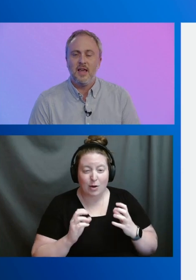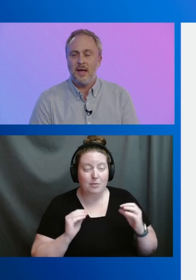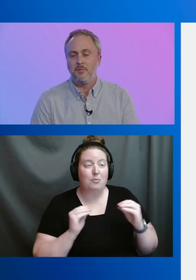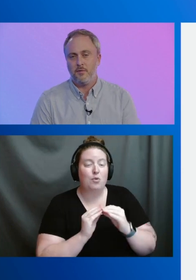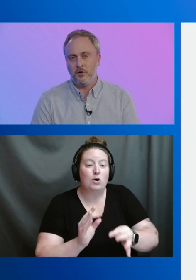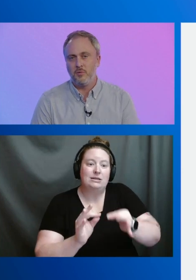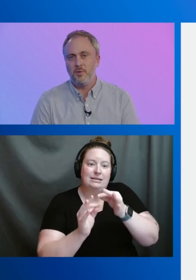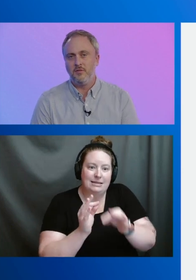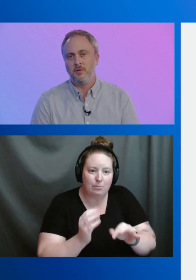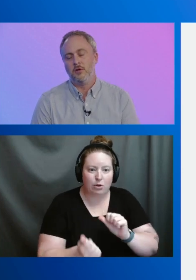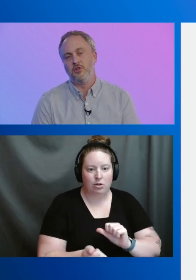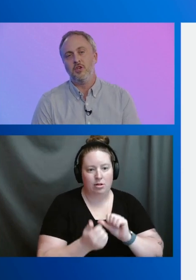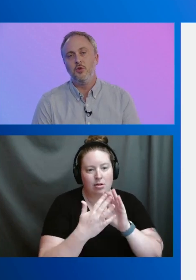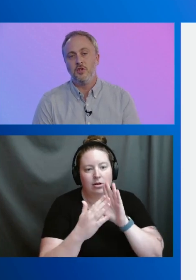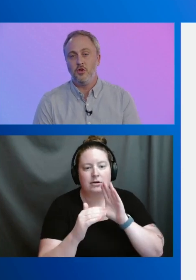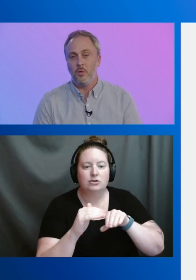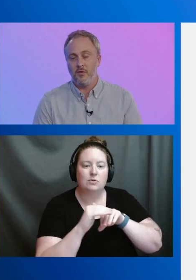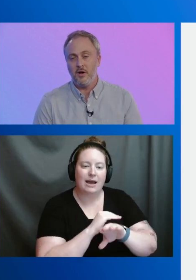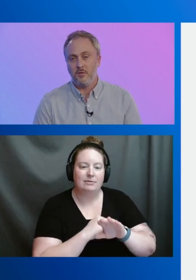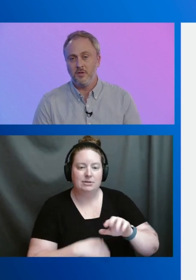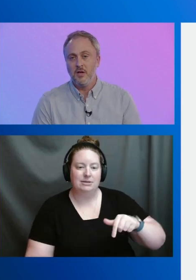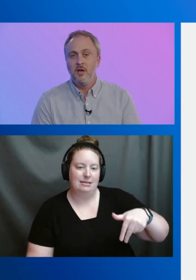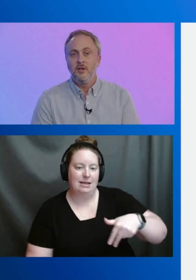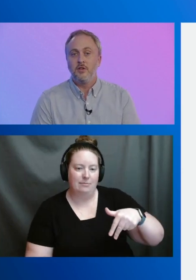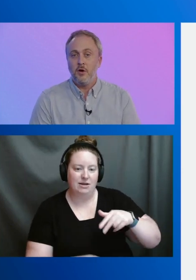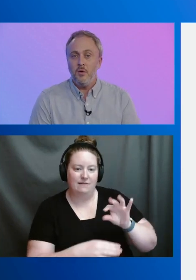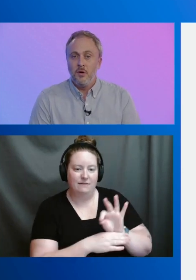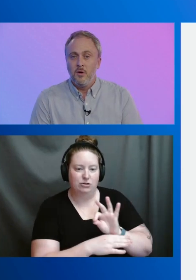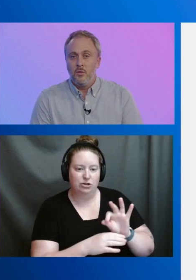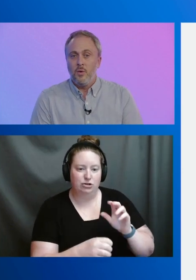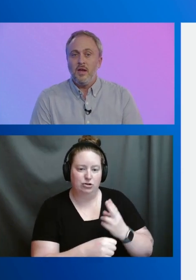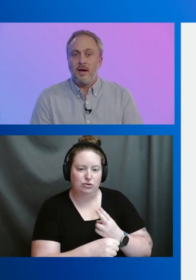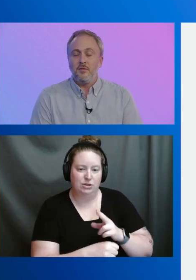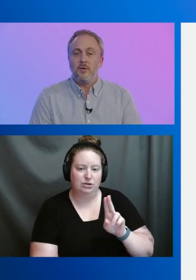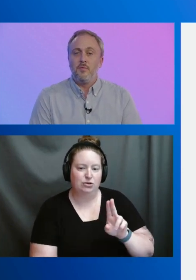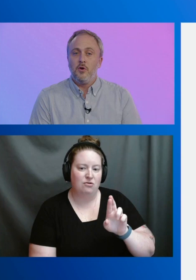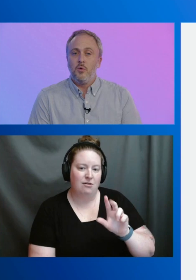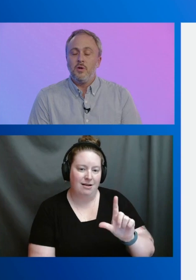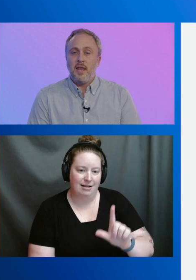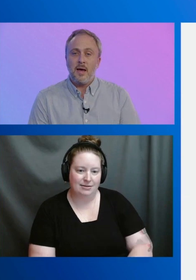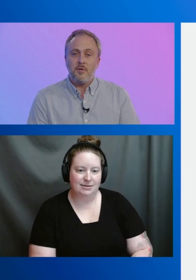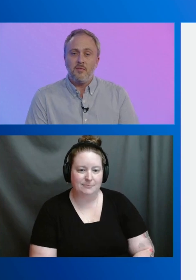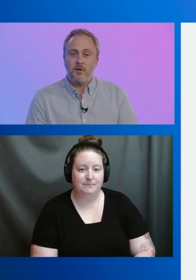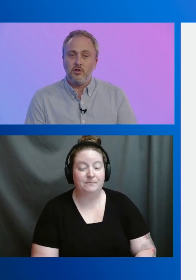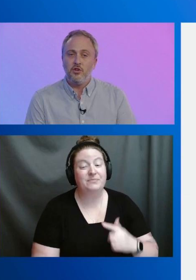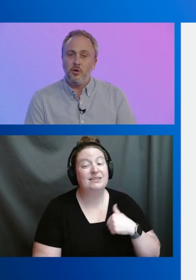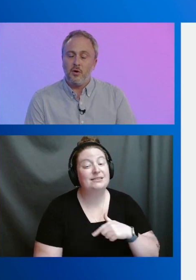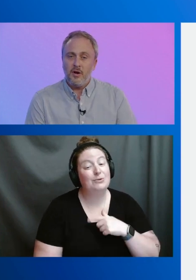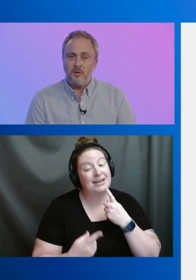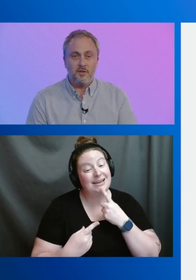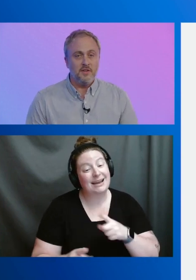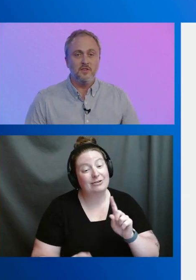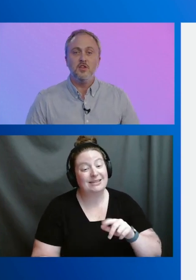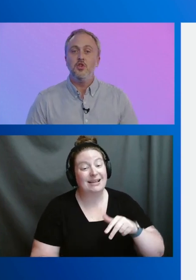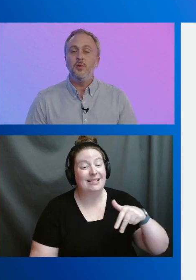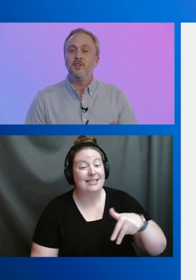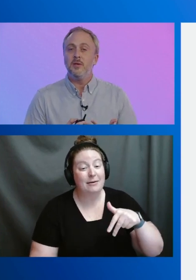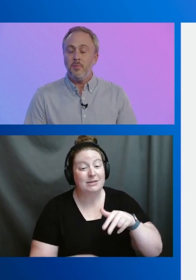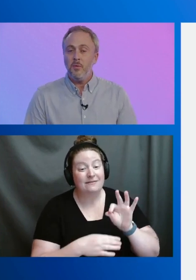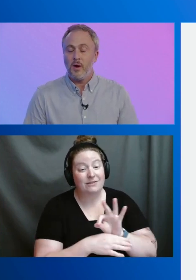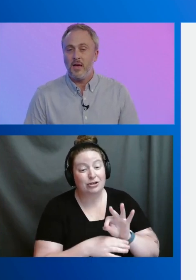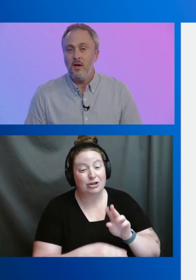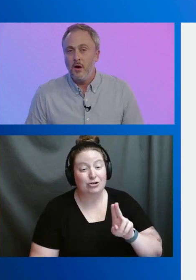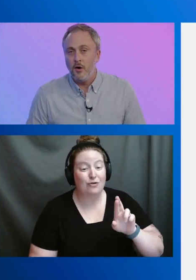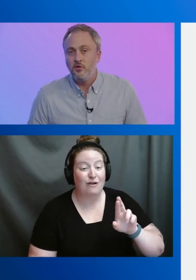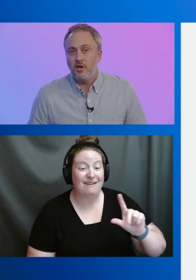access their Lambda function business logic using URLs. So we announced something called Lambda function URLs, and this is a new,